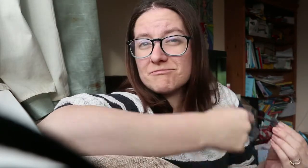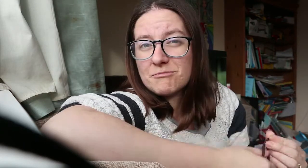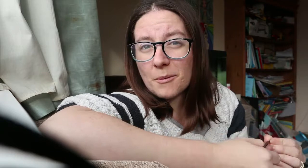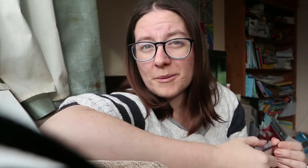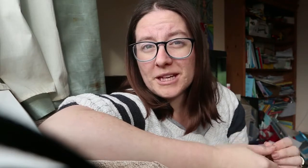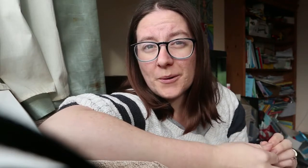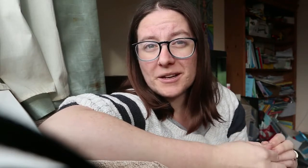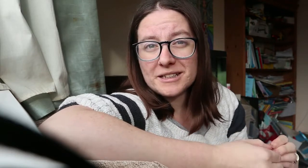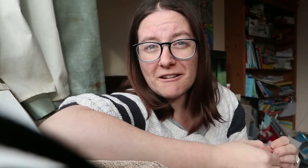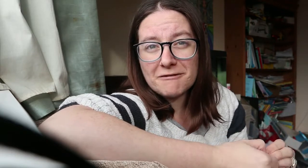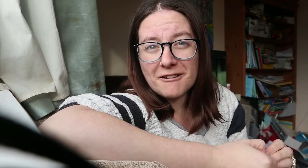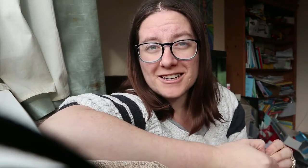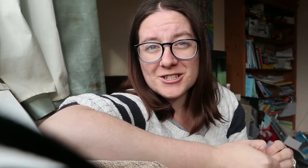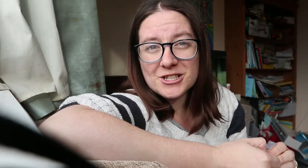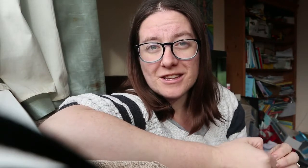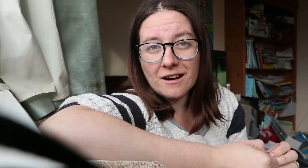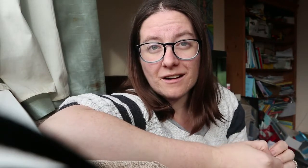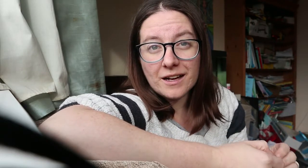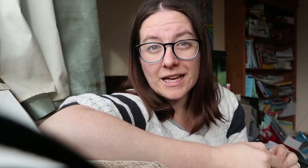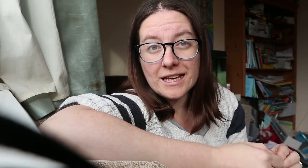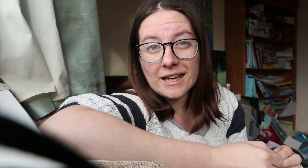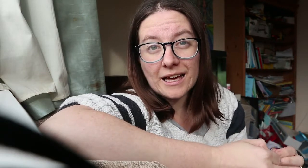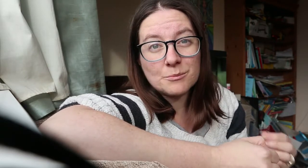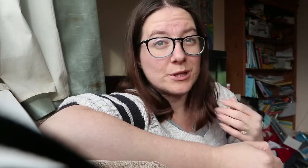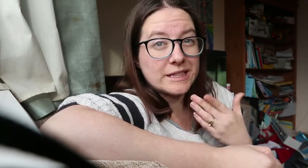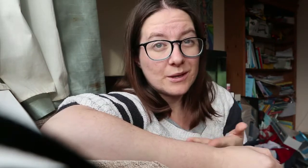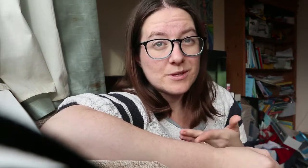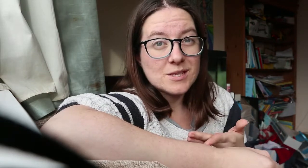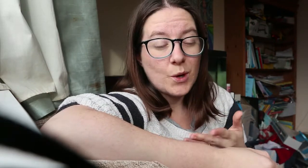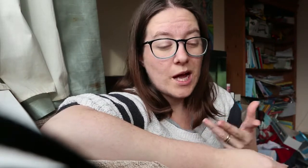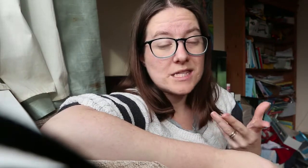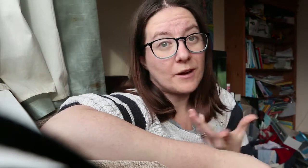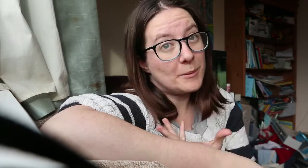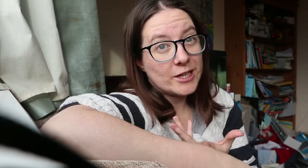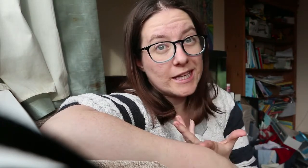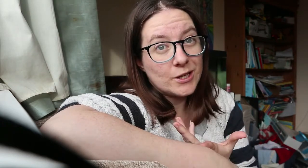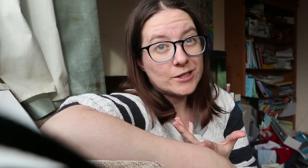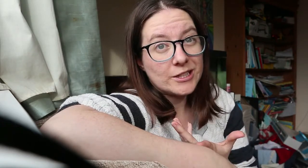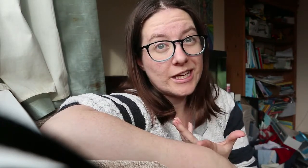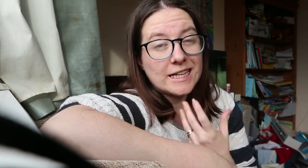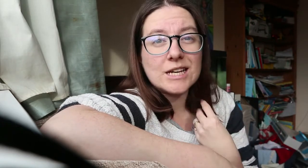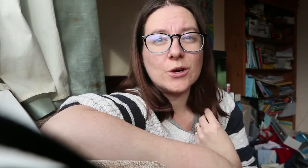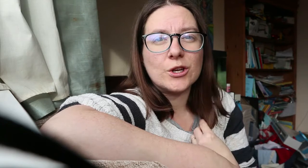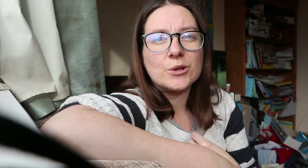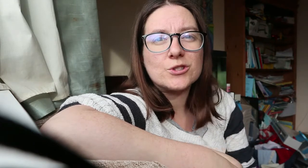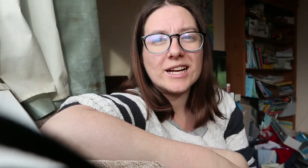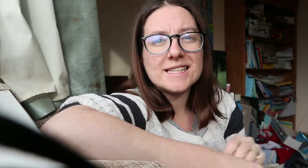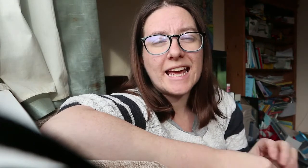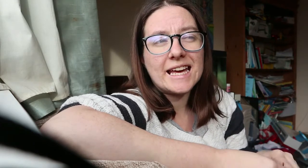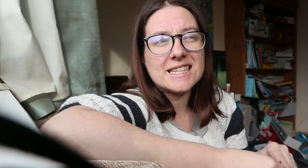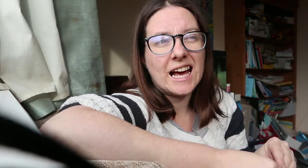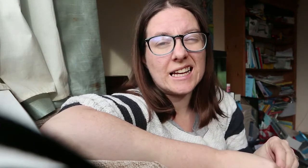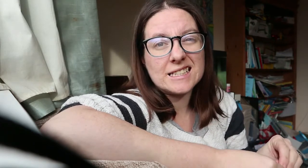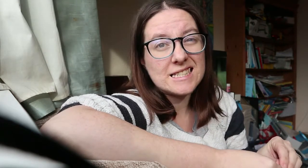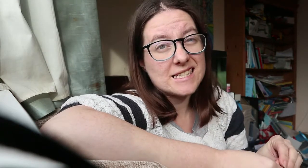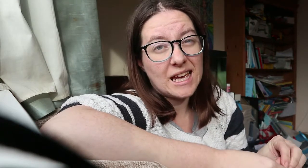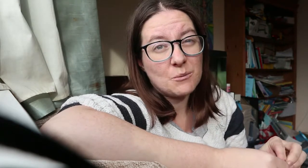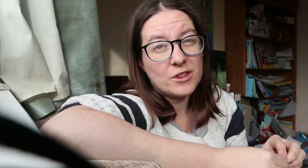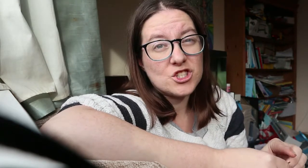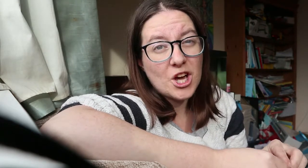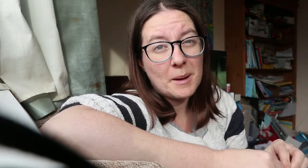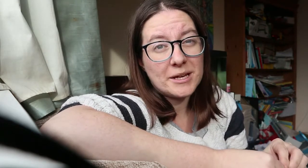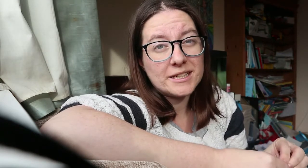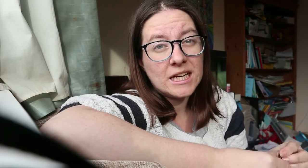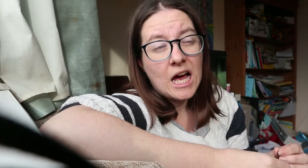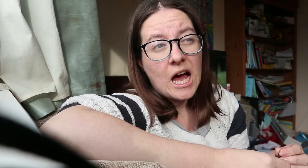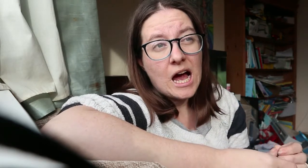probably know enough French that I can pronounce the words if I'm looking at it on Google Translate and the same